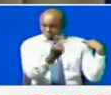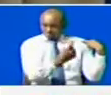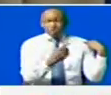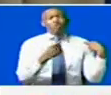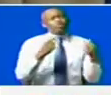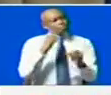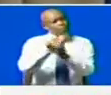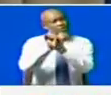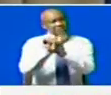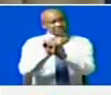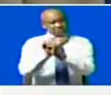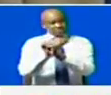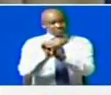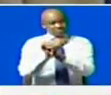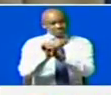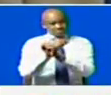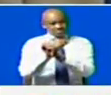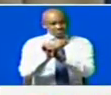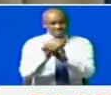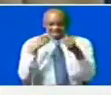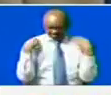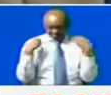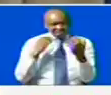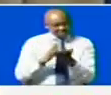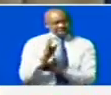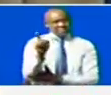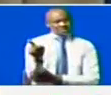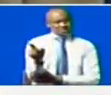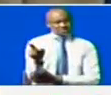protect and exercise this right,